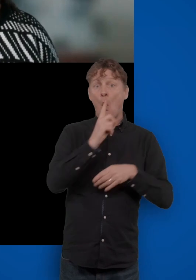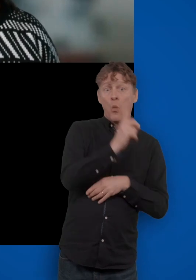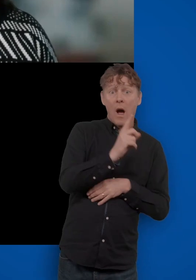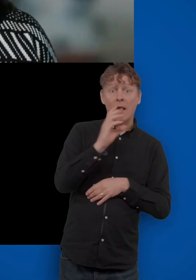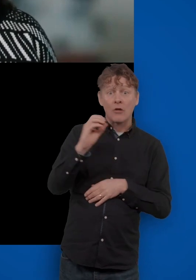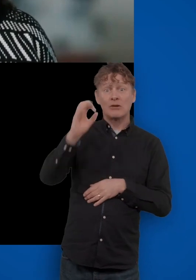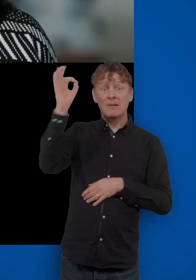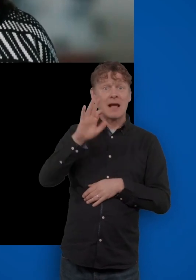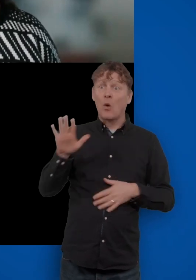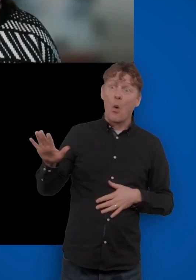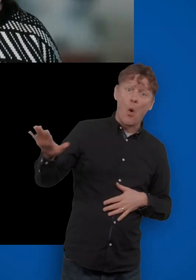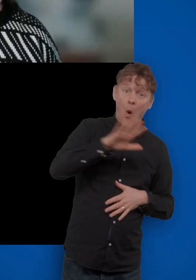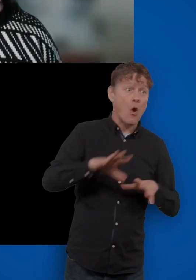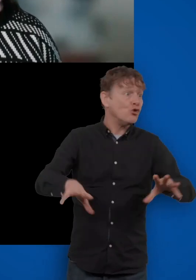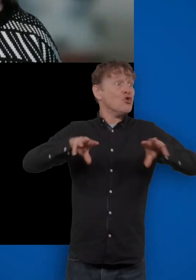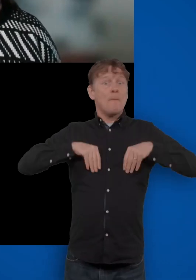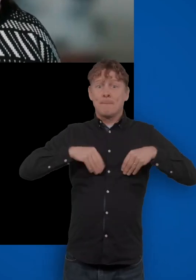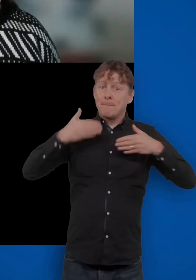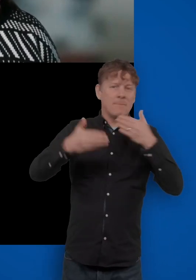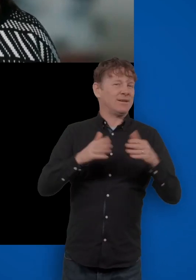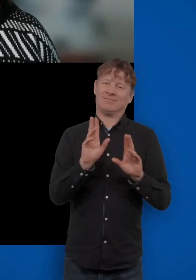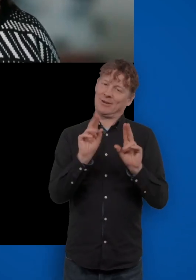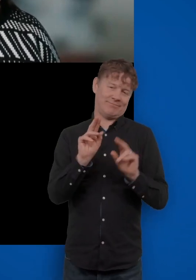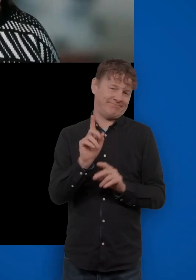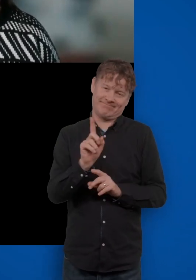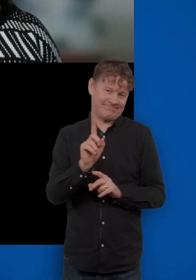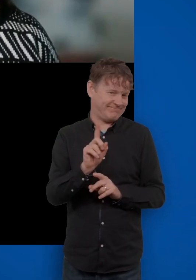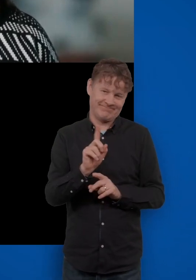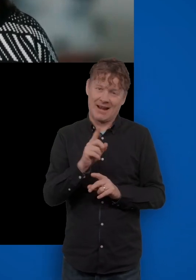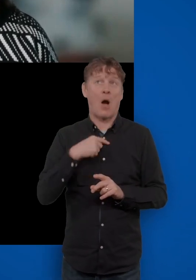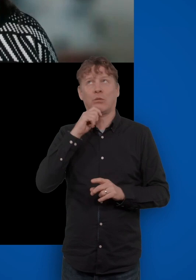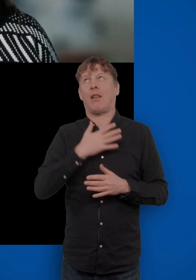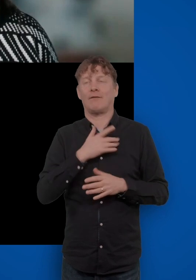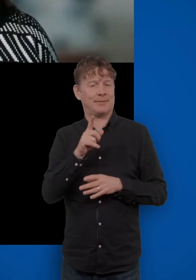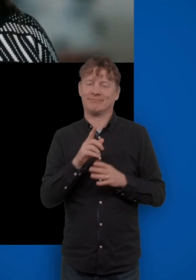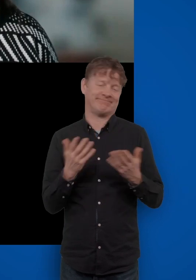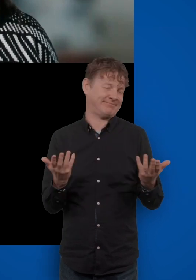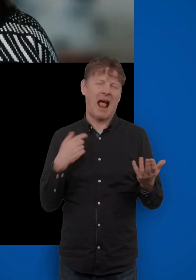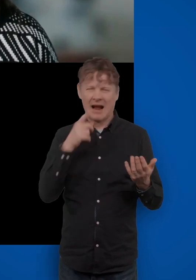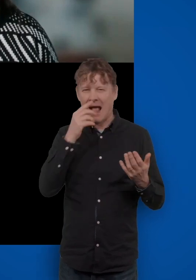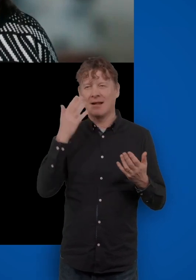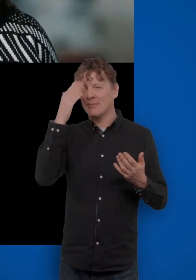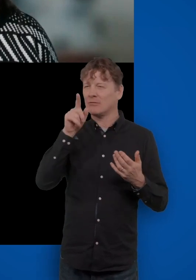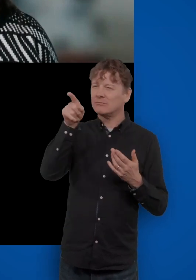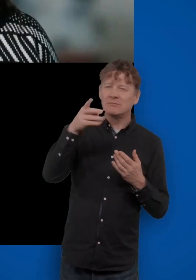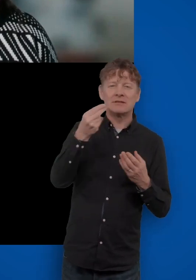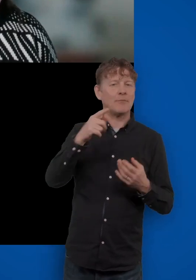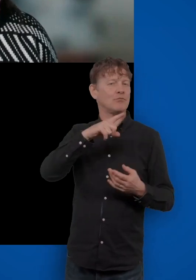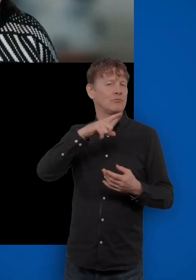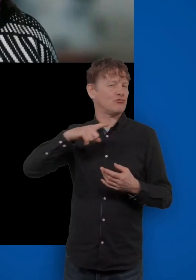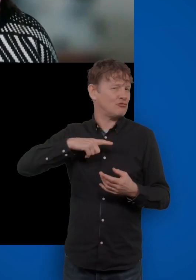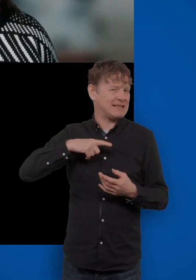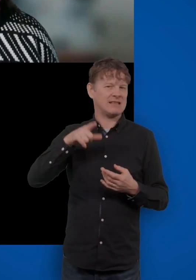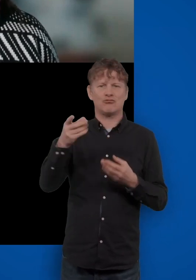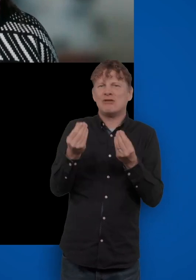like 100% uptake, and that's something I'd love to be able to address. But I can very much imagine some of the reasons why that would be. And I